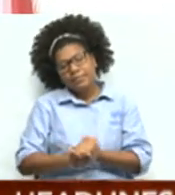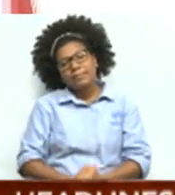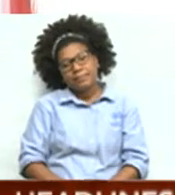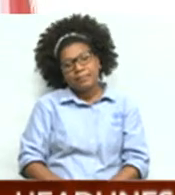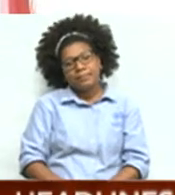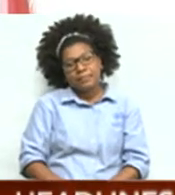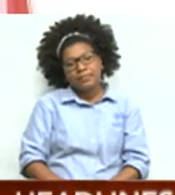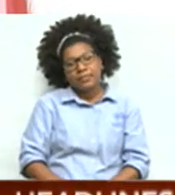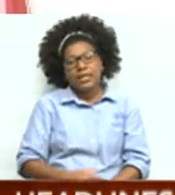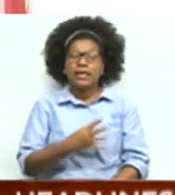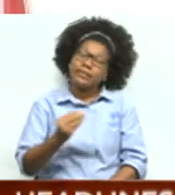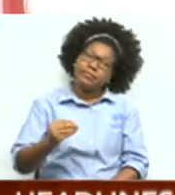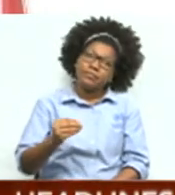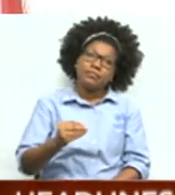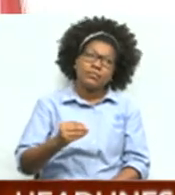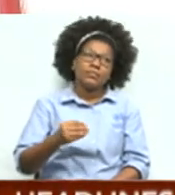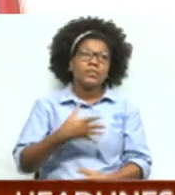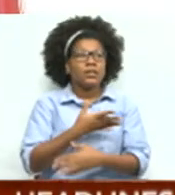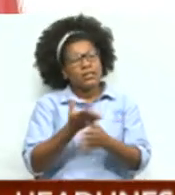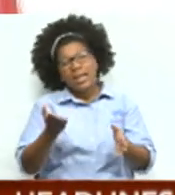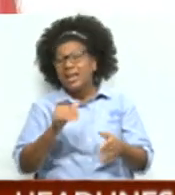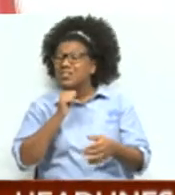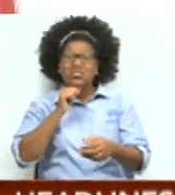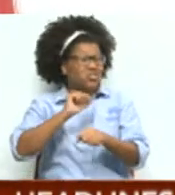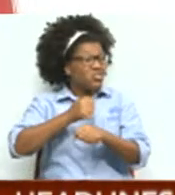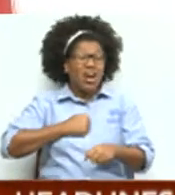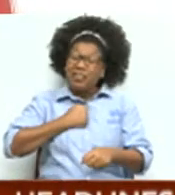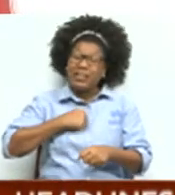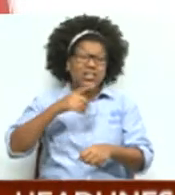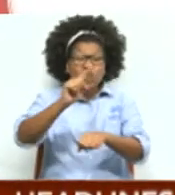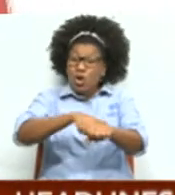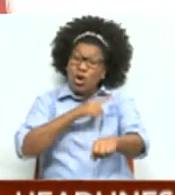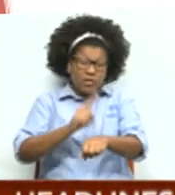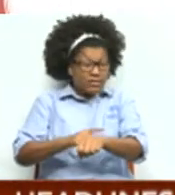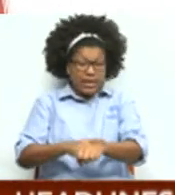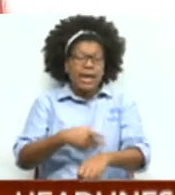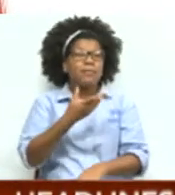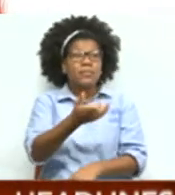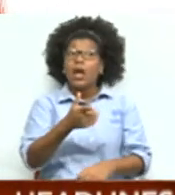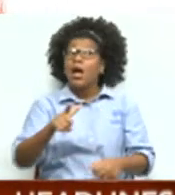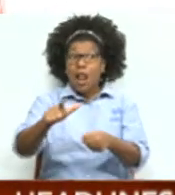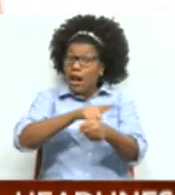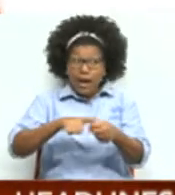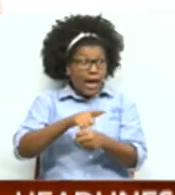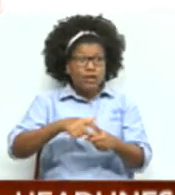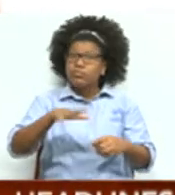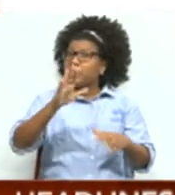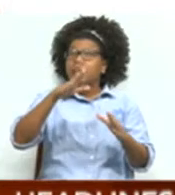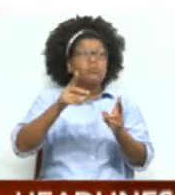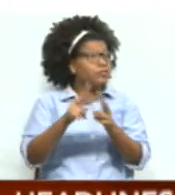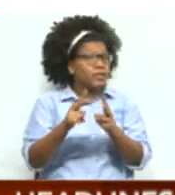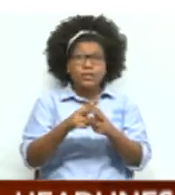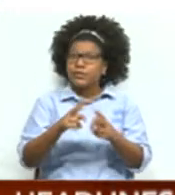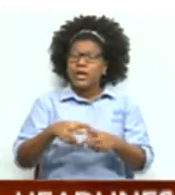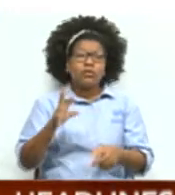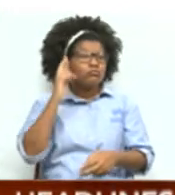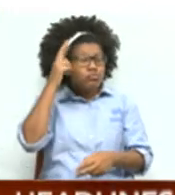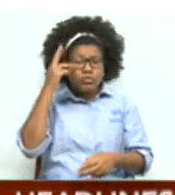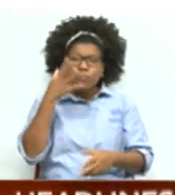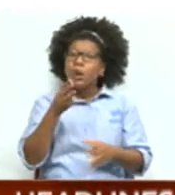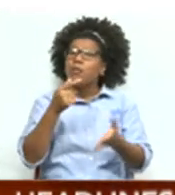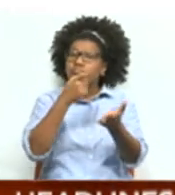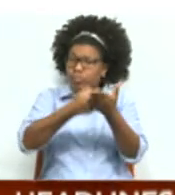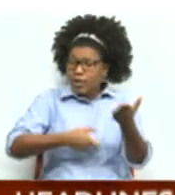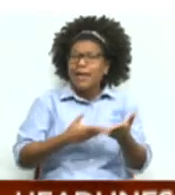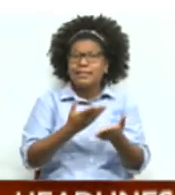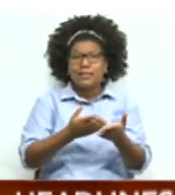Really sorry it has taken so long. The land is sold at a very reasonable price, but at least sold. I challenge anybody to get land, 8,000 square feet of